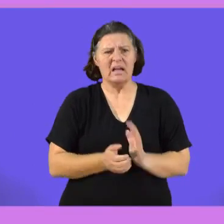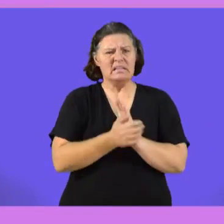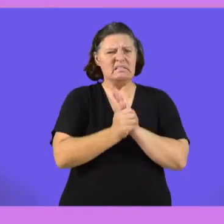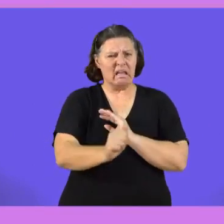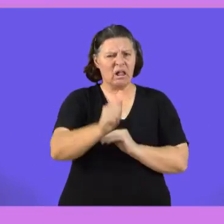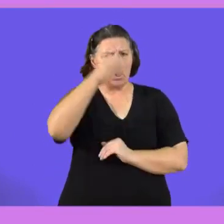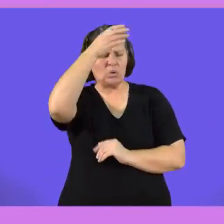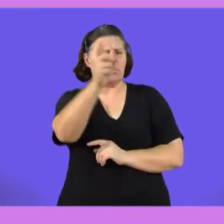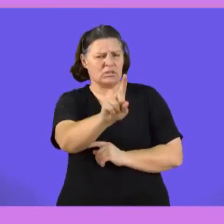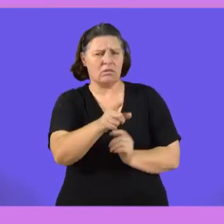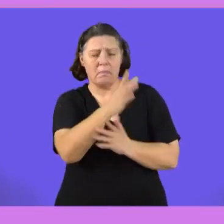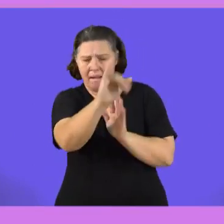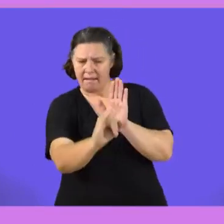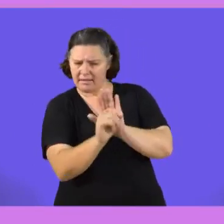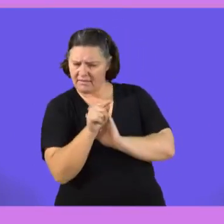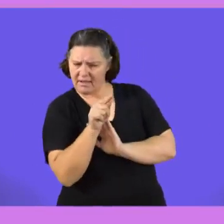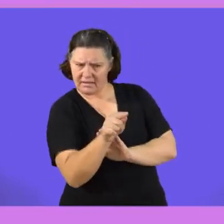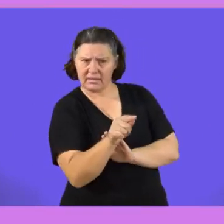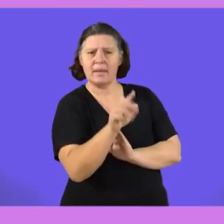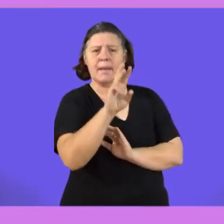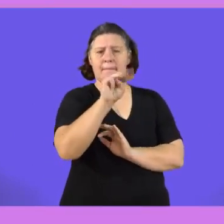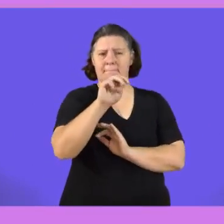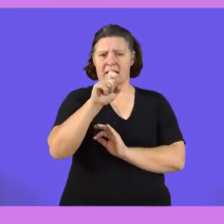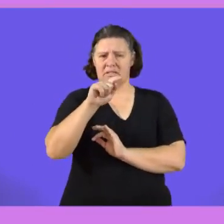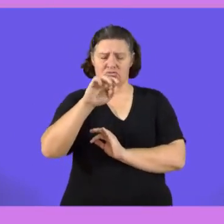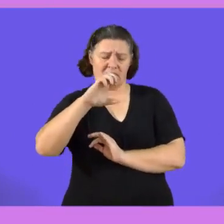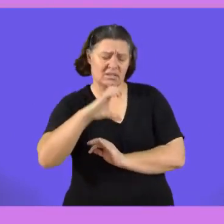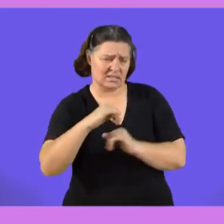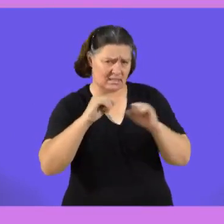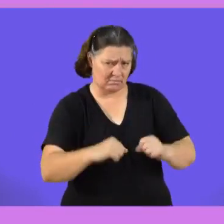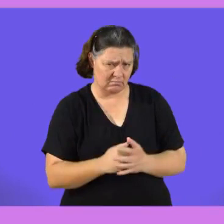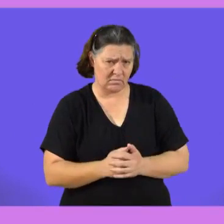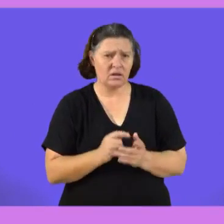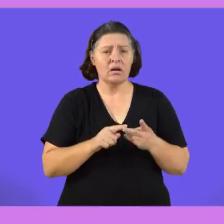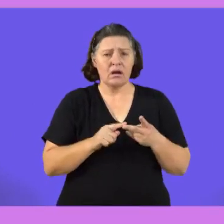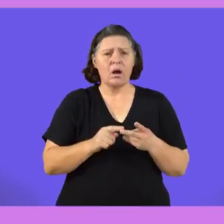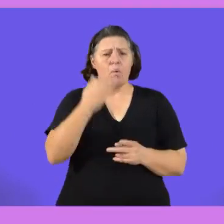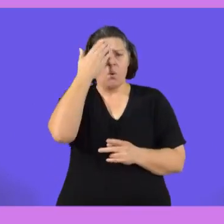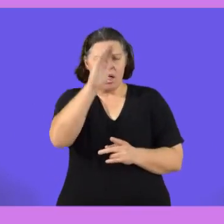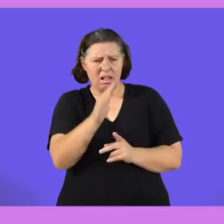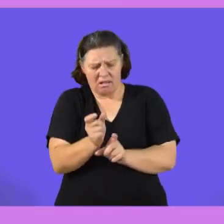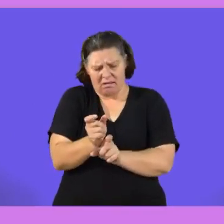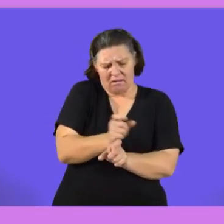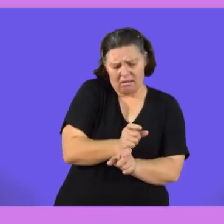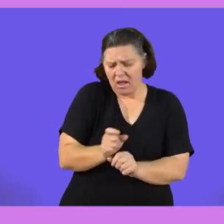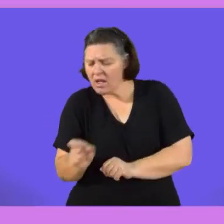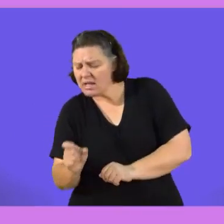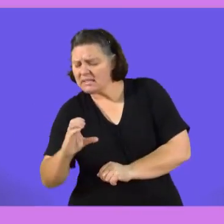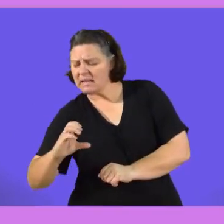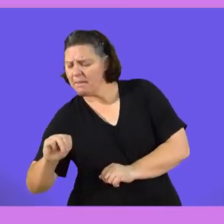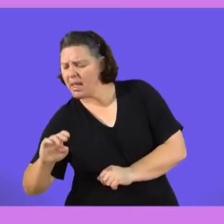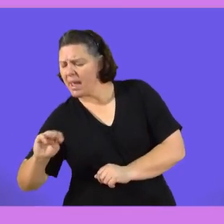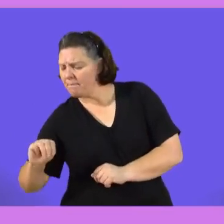and concepts? You must be able to identify the metric system. You must know the basic prefixes associated with the